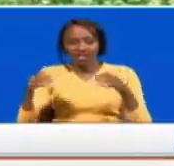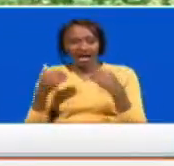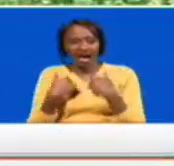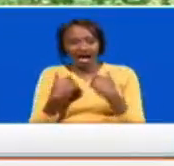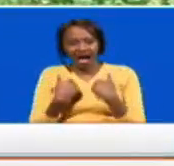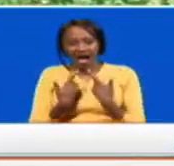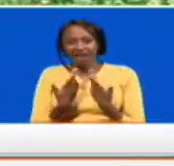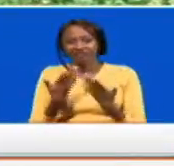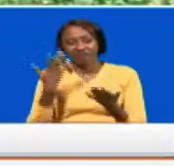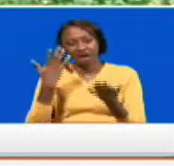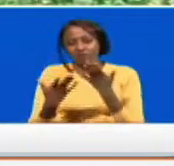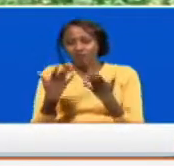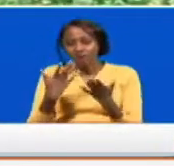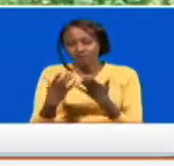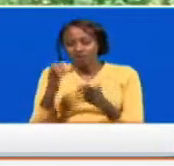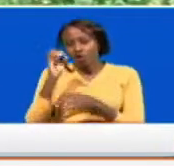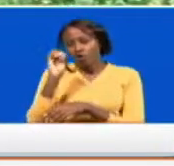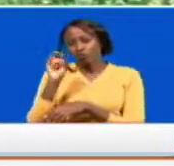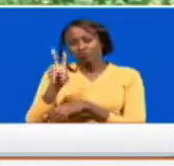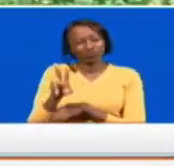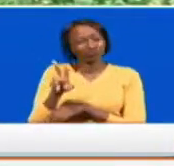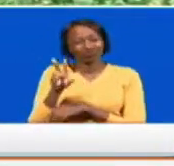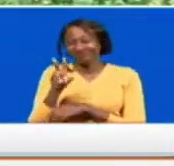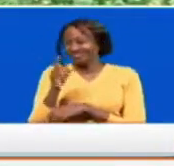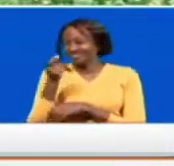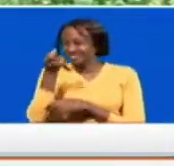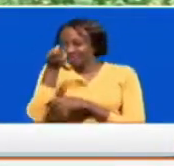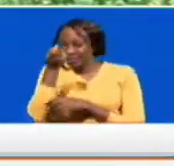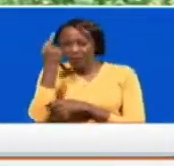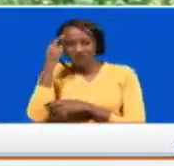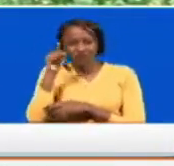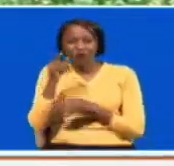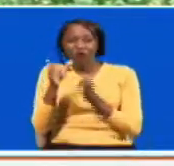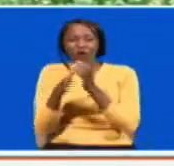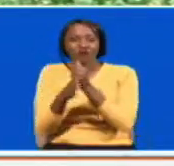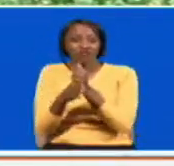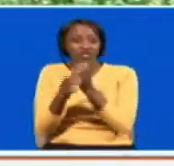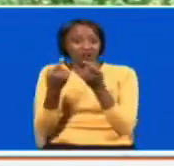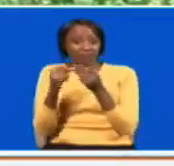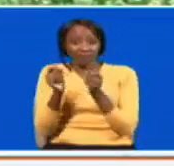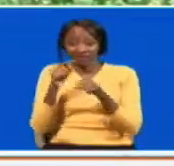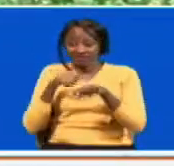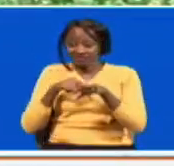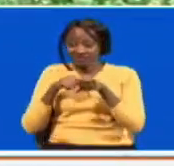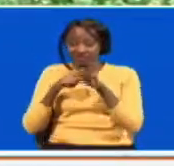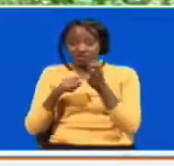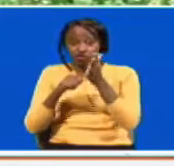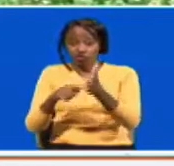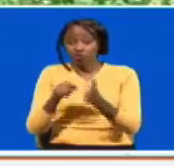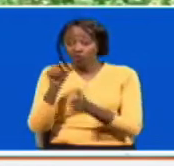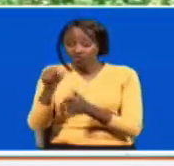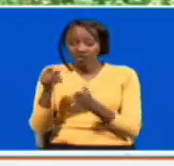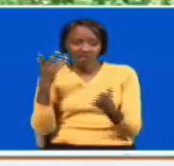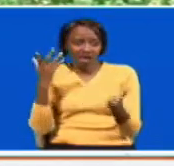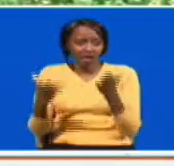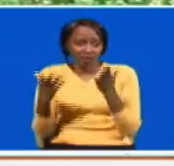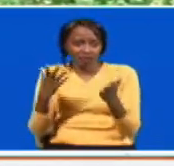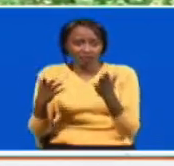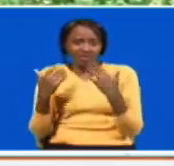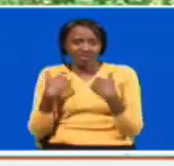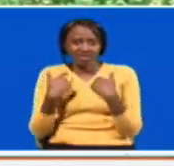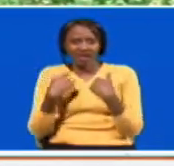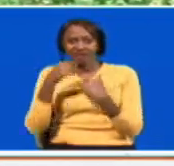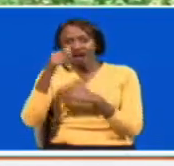milligrams per liter, which is not conducive for the fish. Again, our sample results showed that there was a lot of algae in the